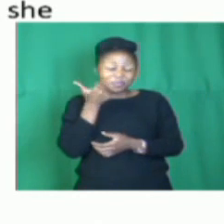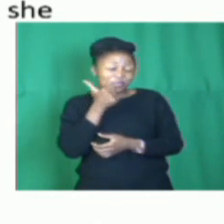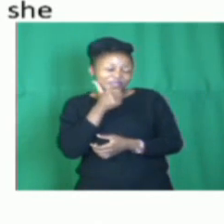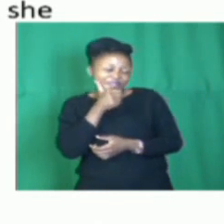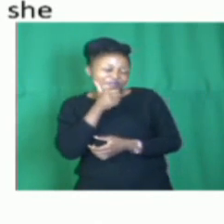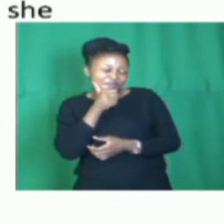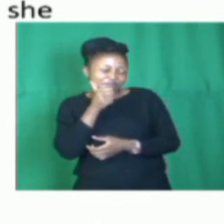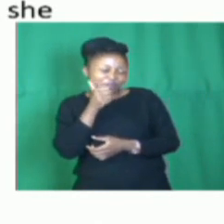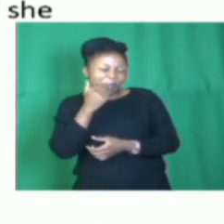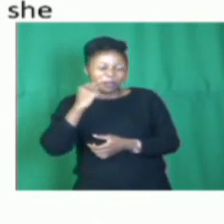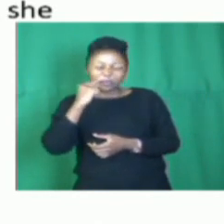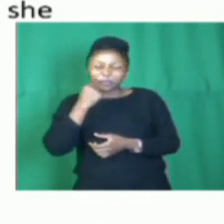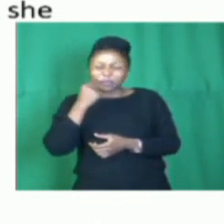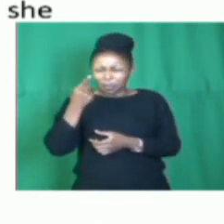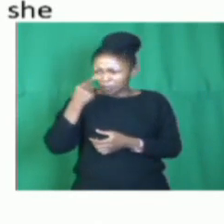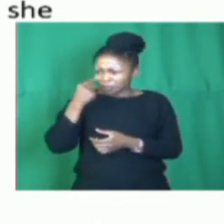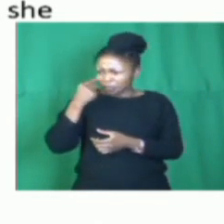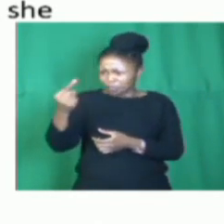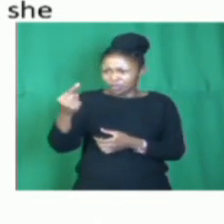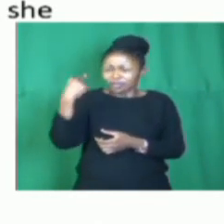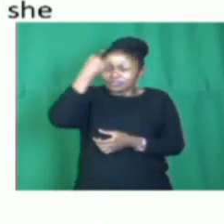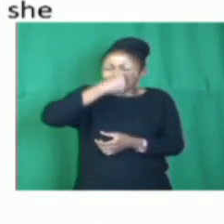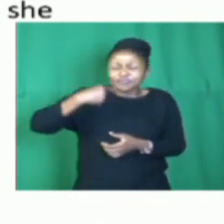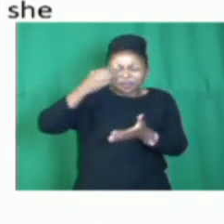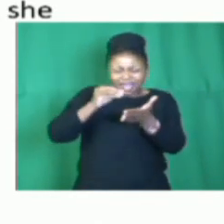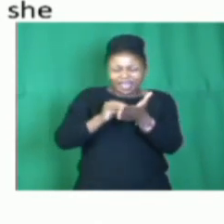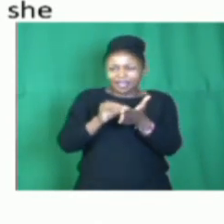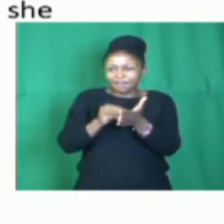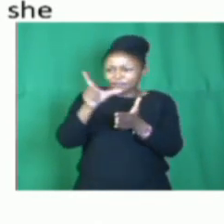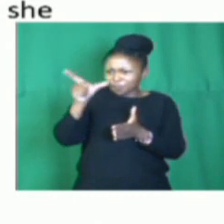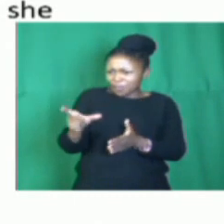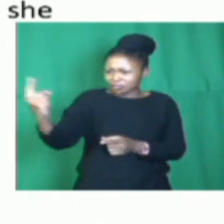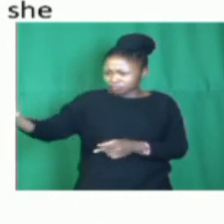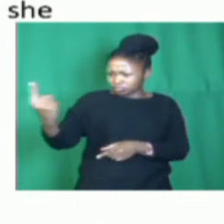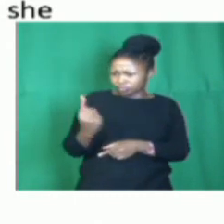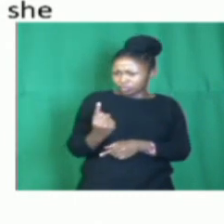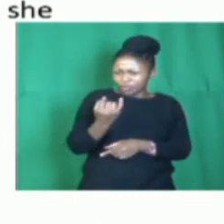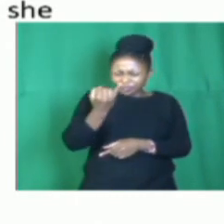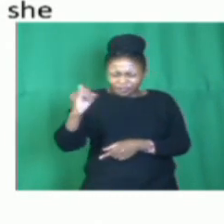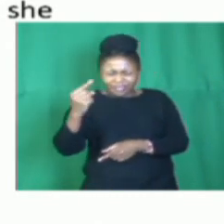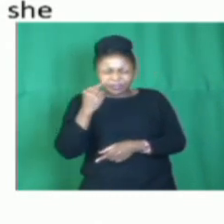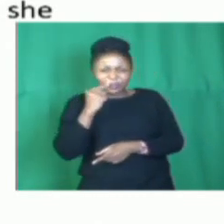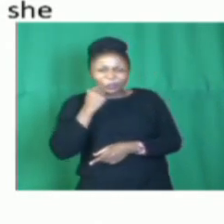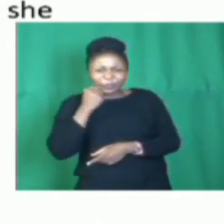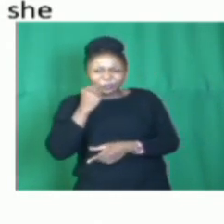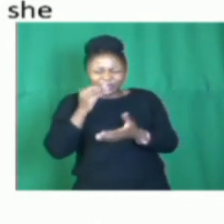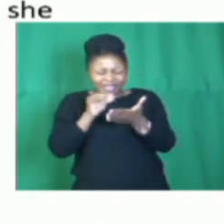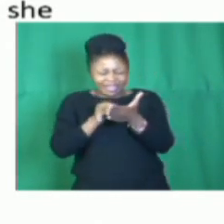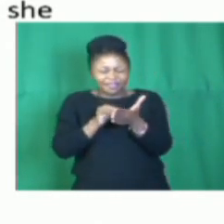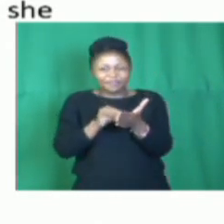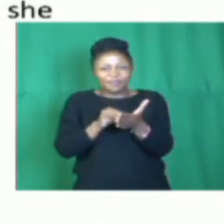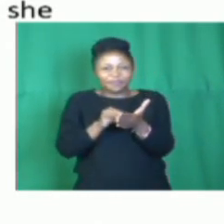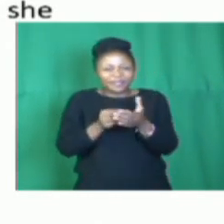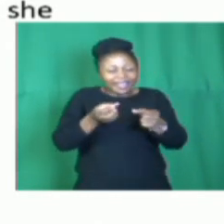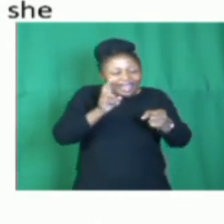lip that you first notice Amandla. Then there are these strong adjectives that I have